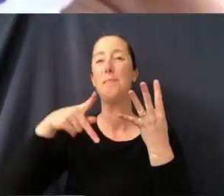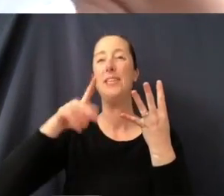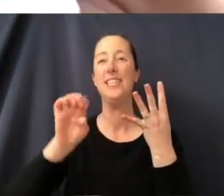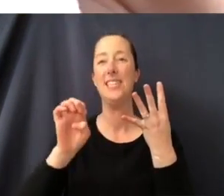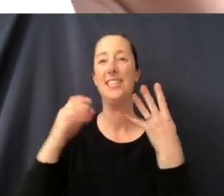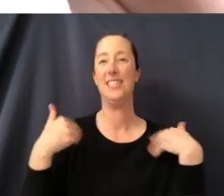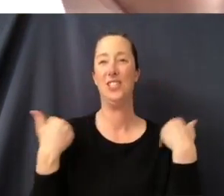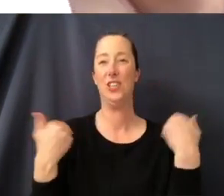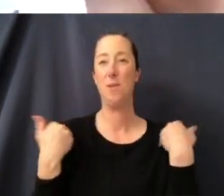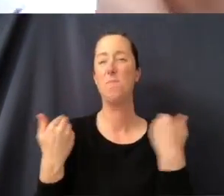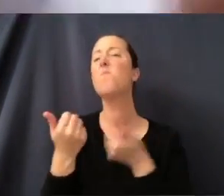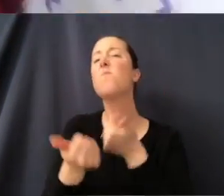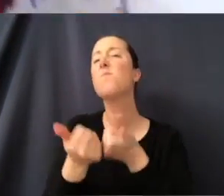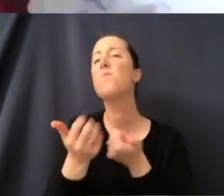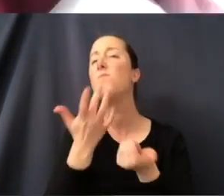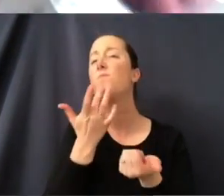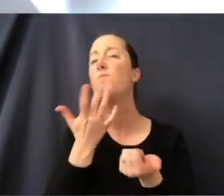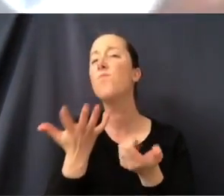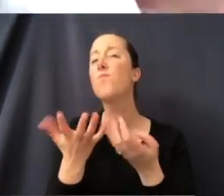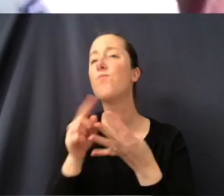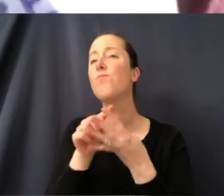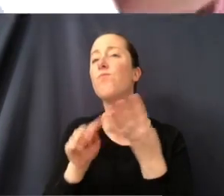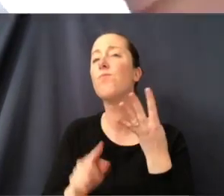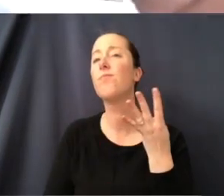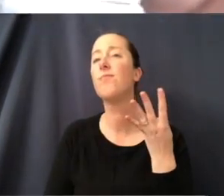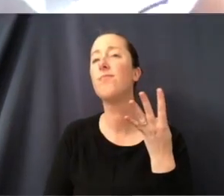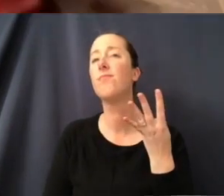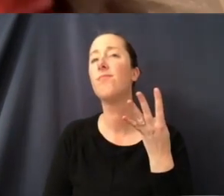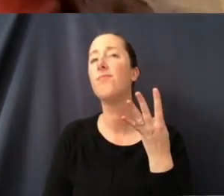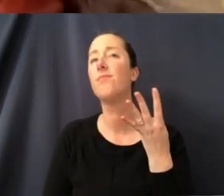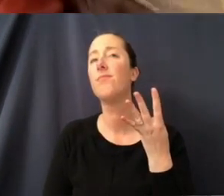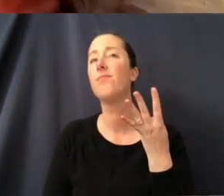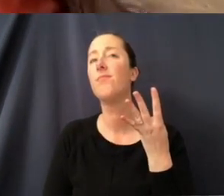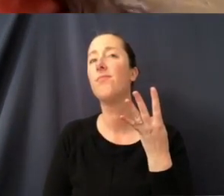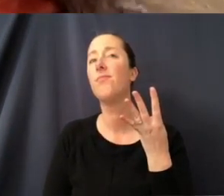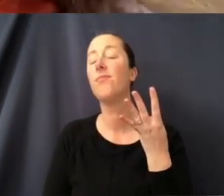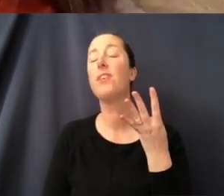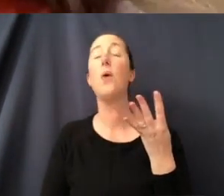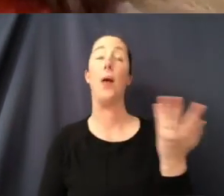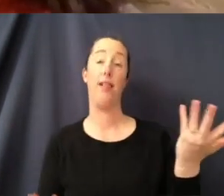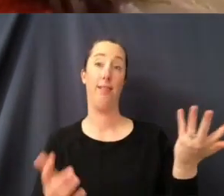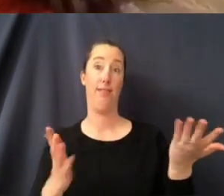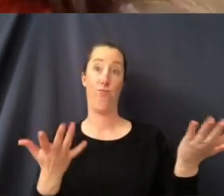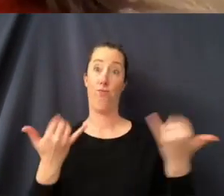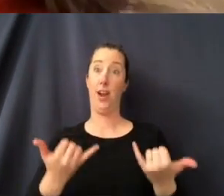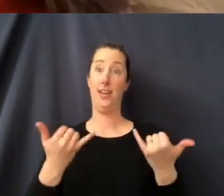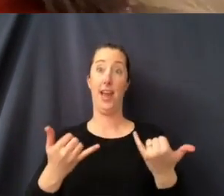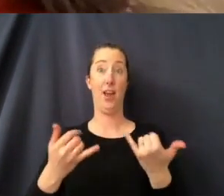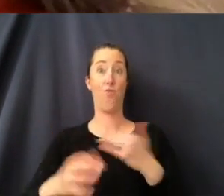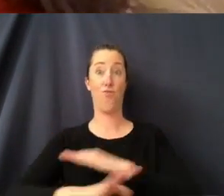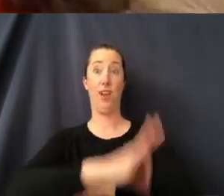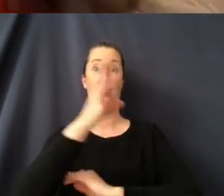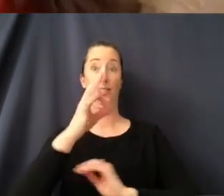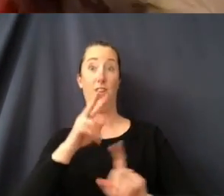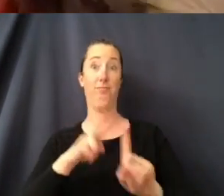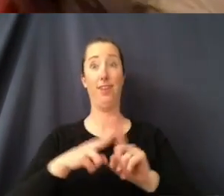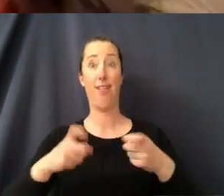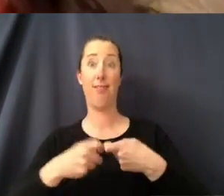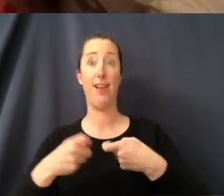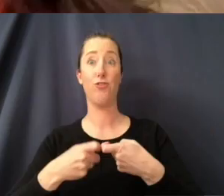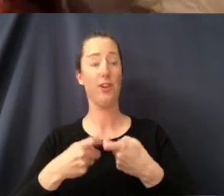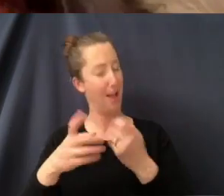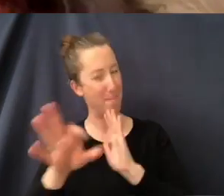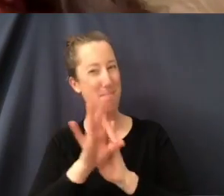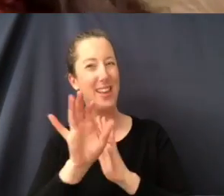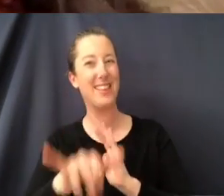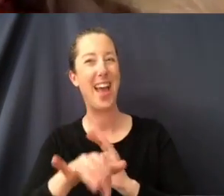and gym. So here we go. Which one do you want to pick? Well, since this is Rise and Shine Electric, I'm going to go with